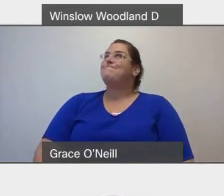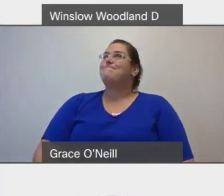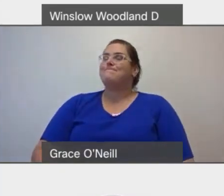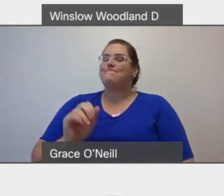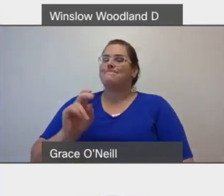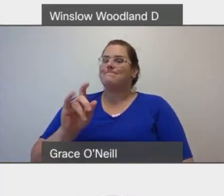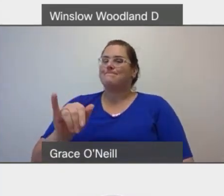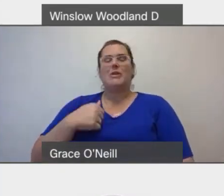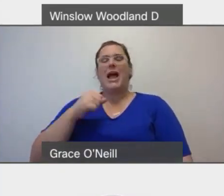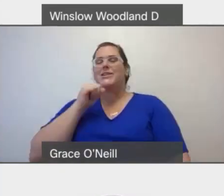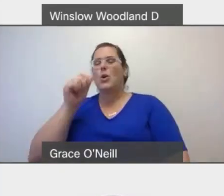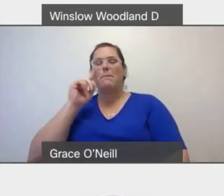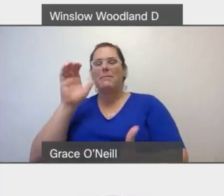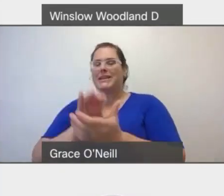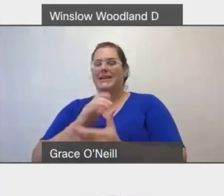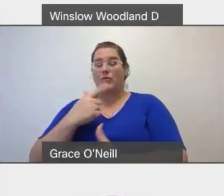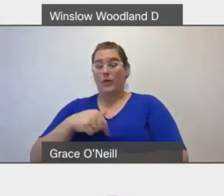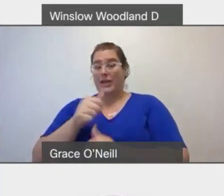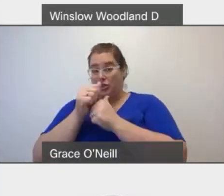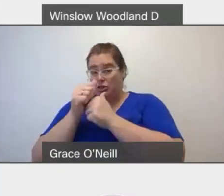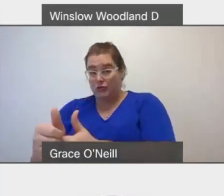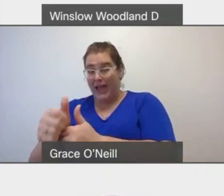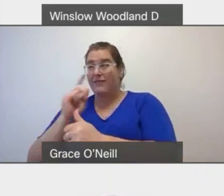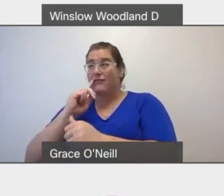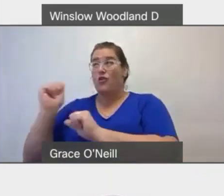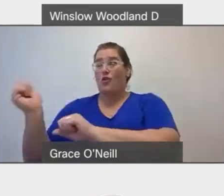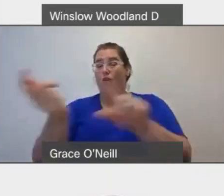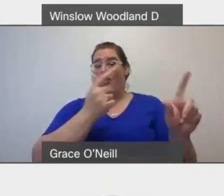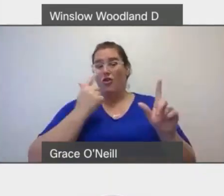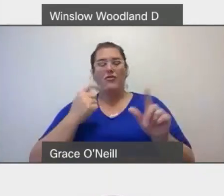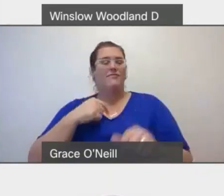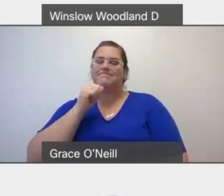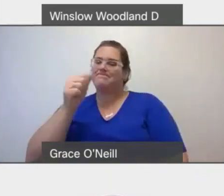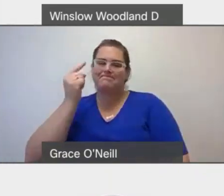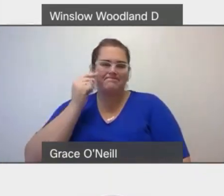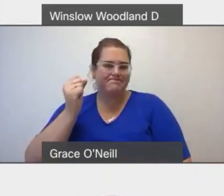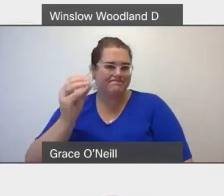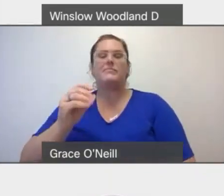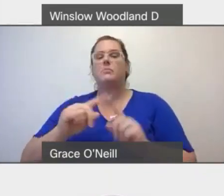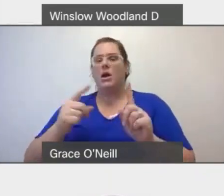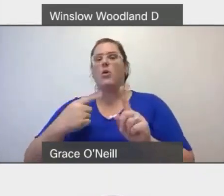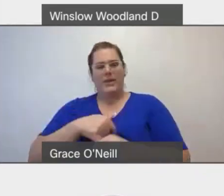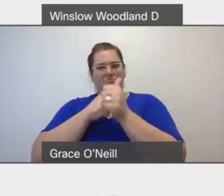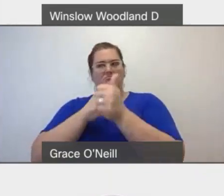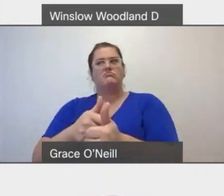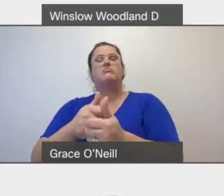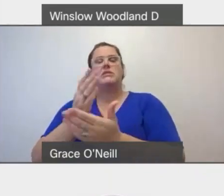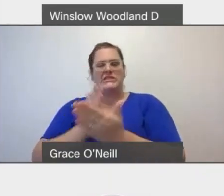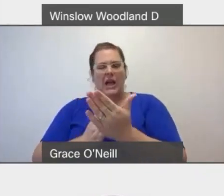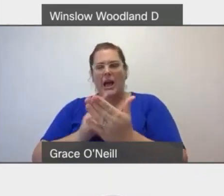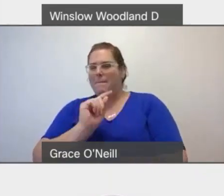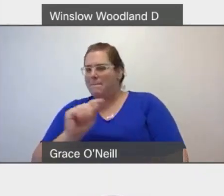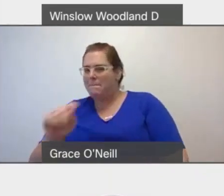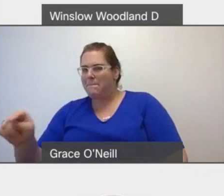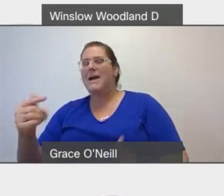some circumstances, and we still have some providers who are doing routine testing of staff,